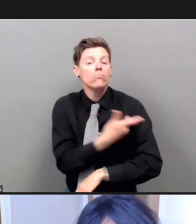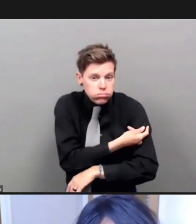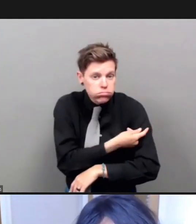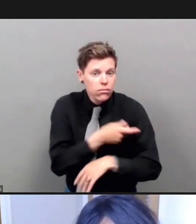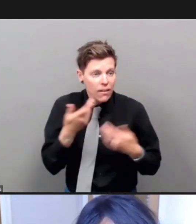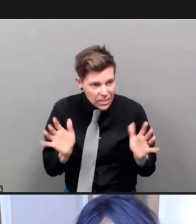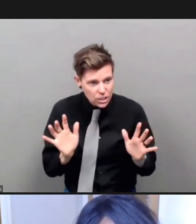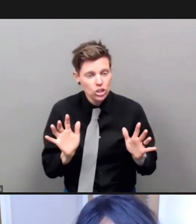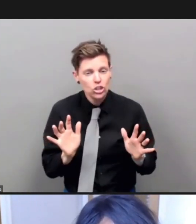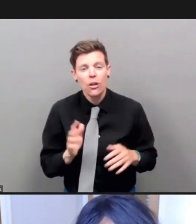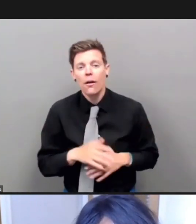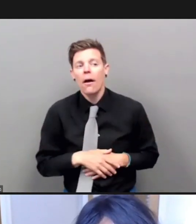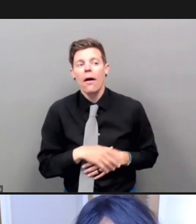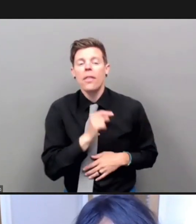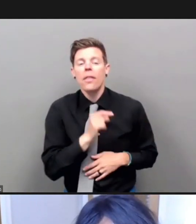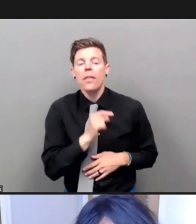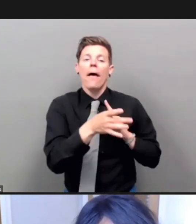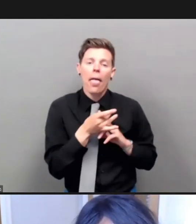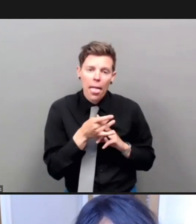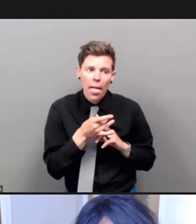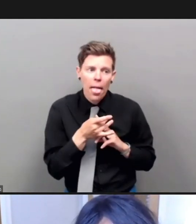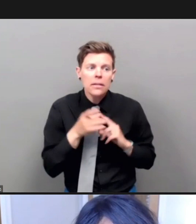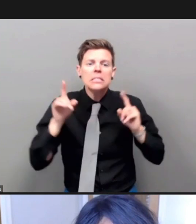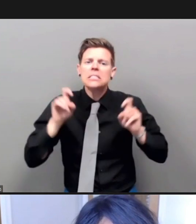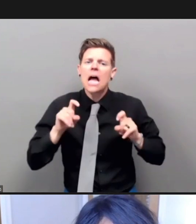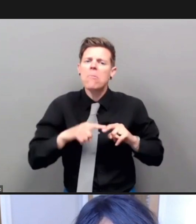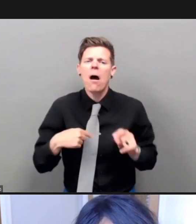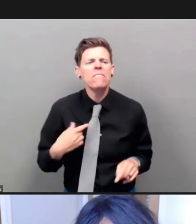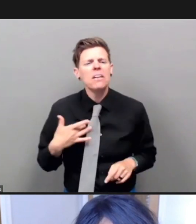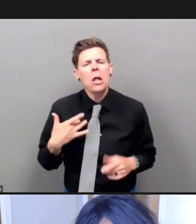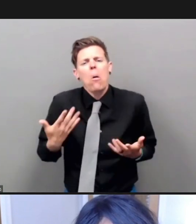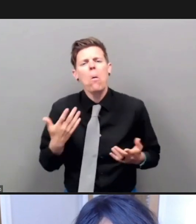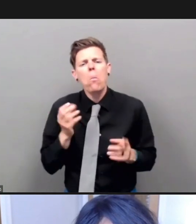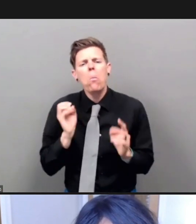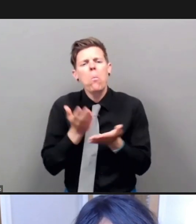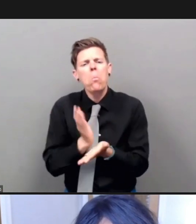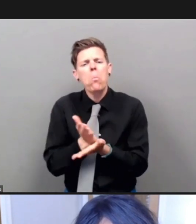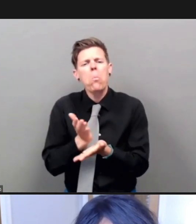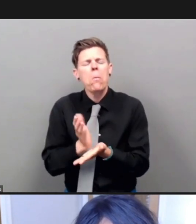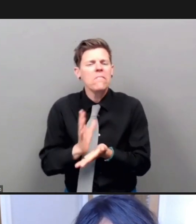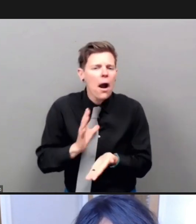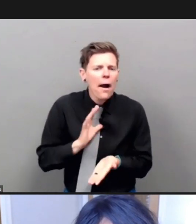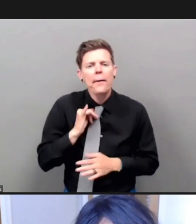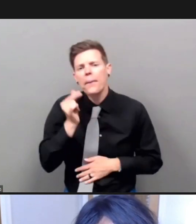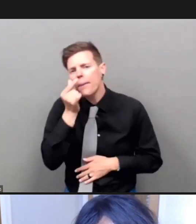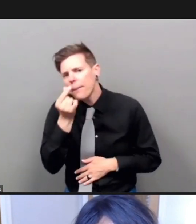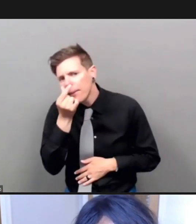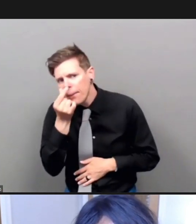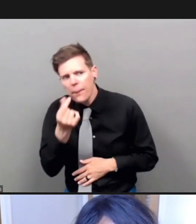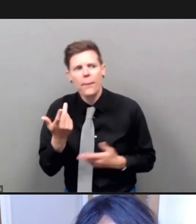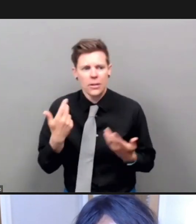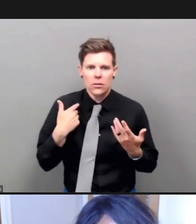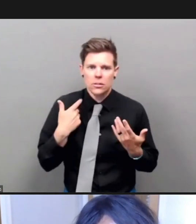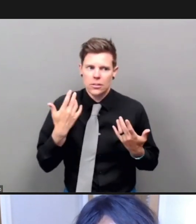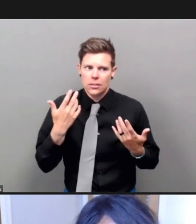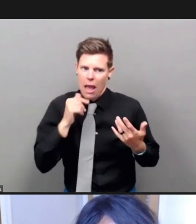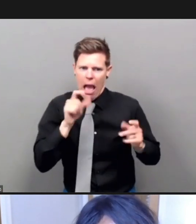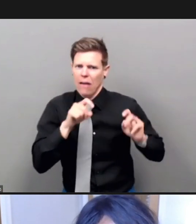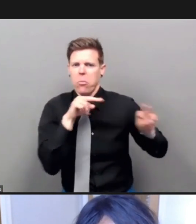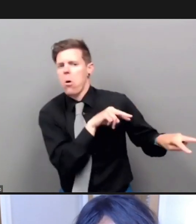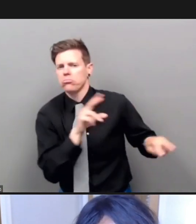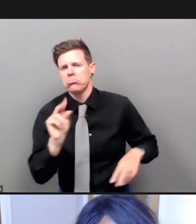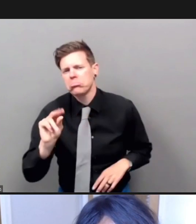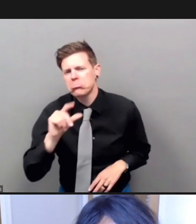mild cold-like symptoms, we really don't need to continue monitoring that moving forward. What we want to know are